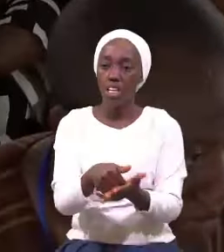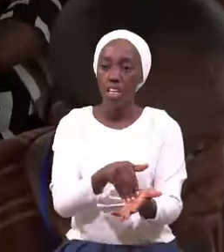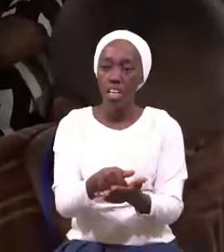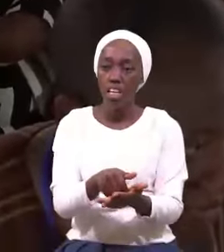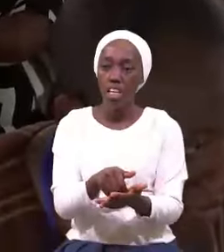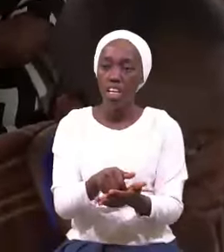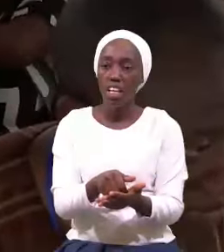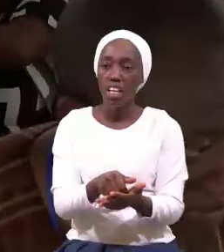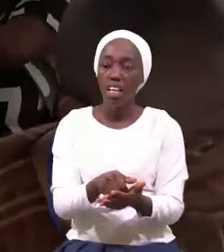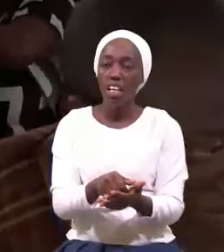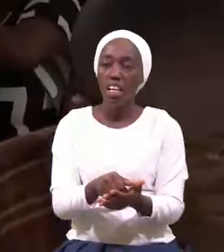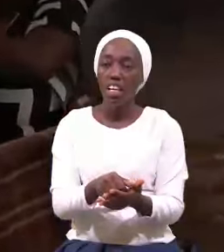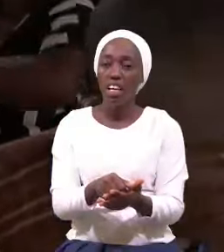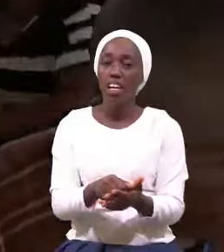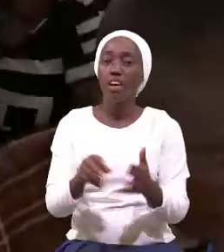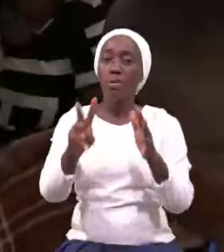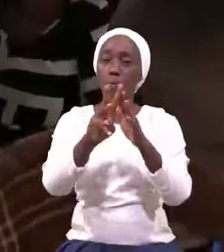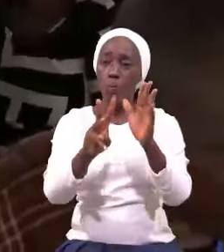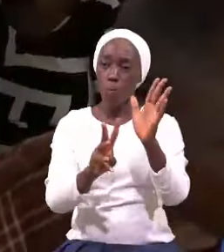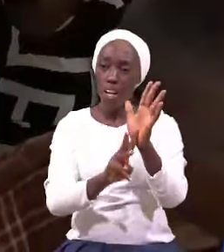Will I am.